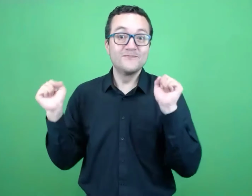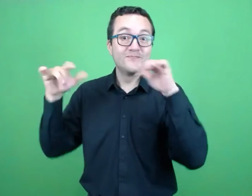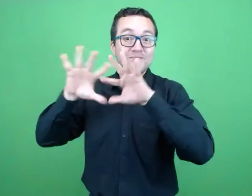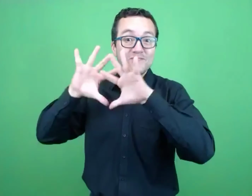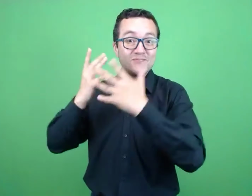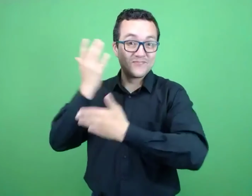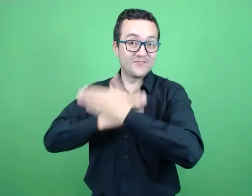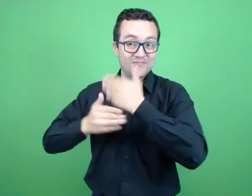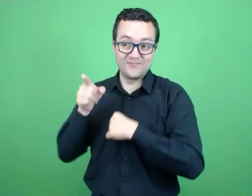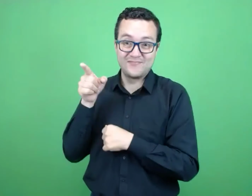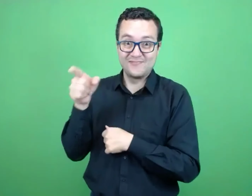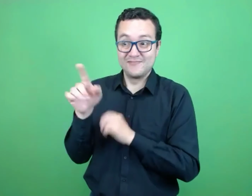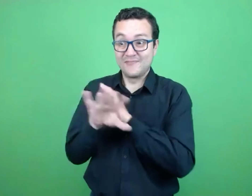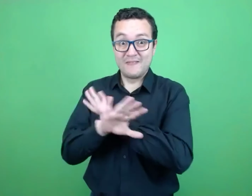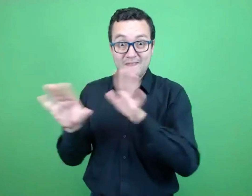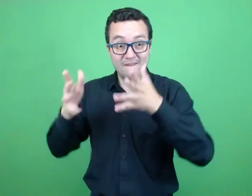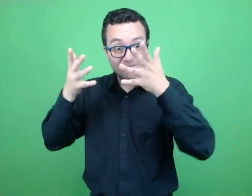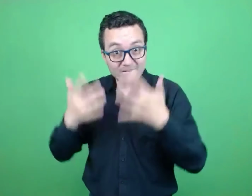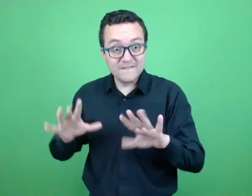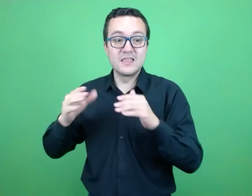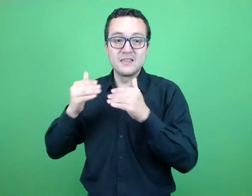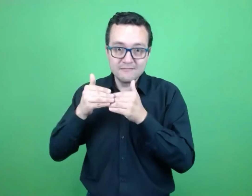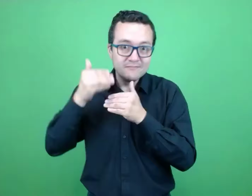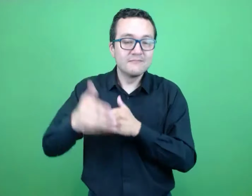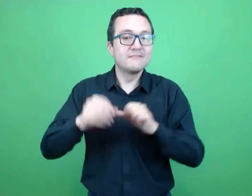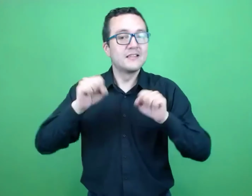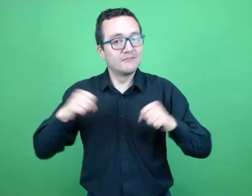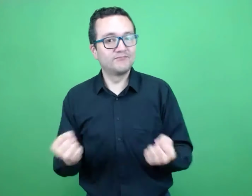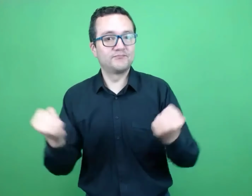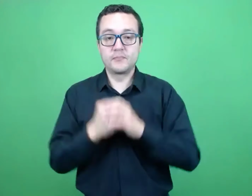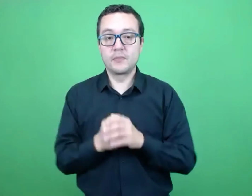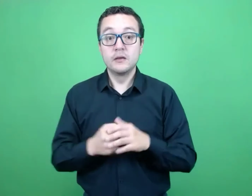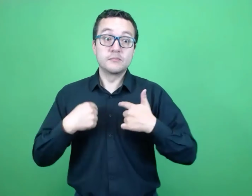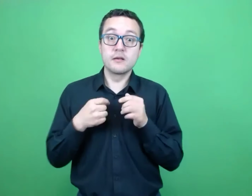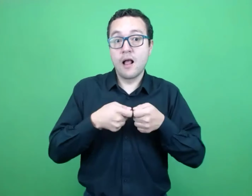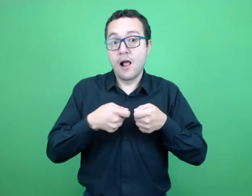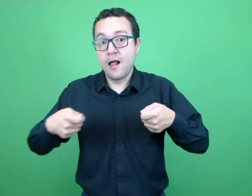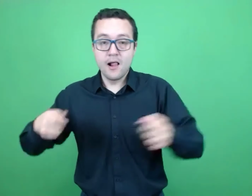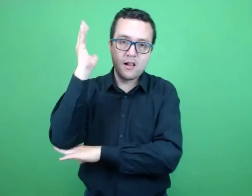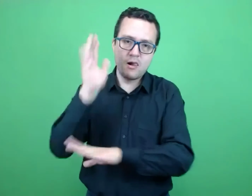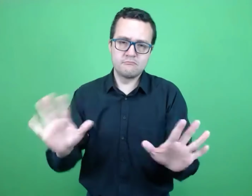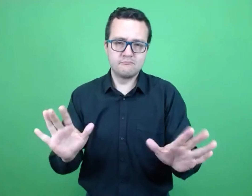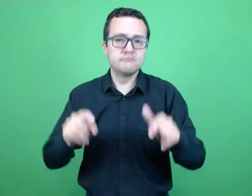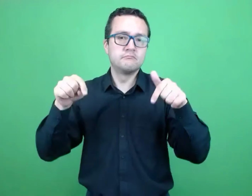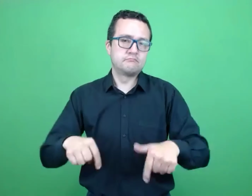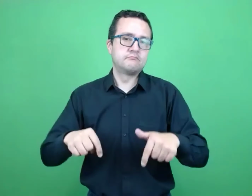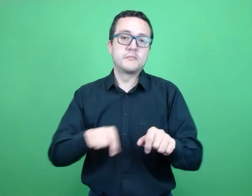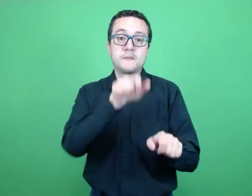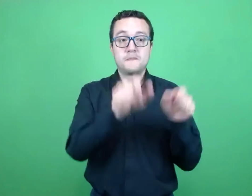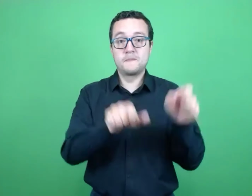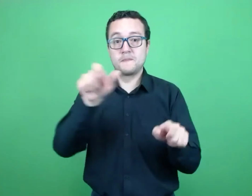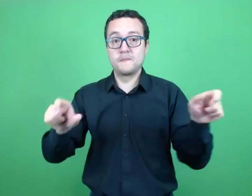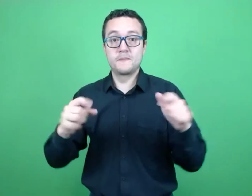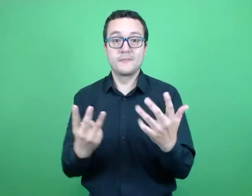think a total of 8, which is very exciting for these next 2 hours together. And we'll have different question